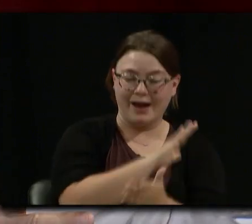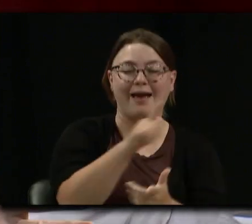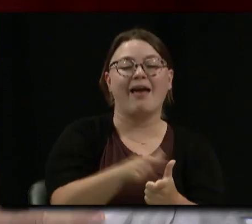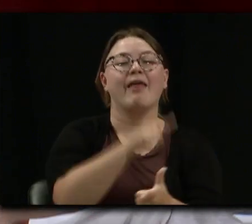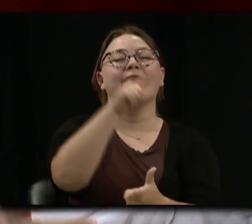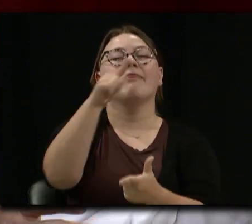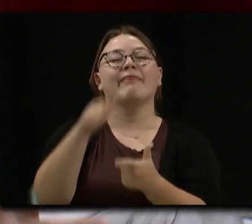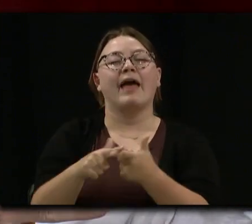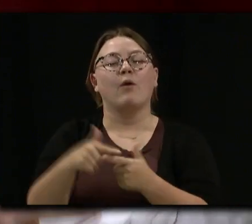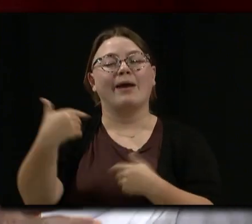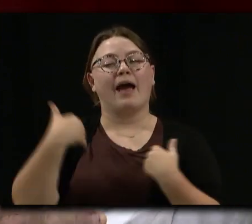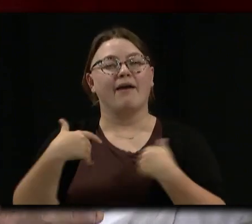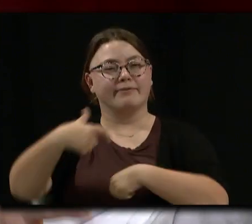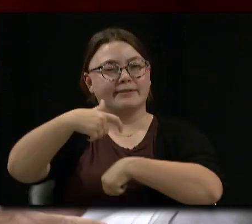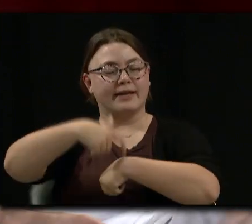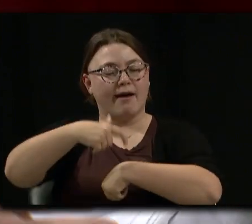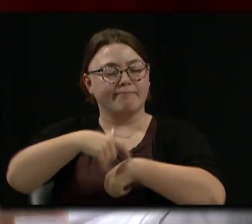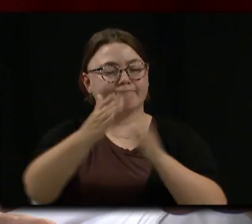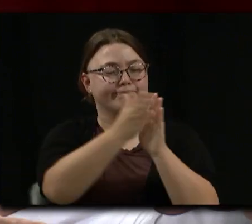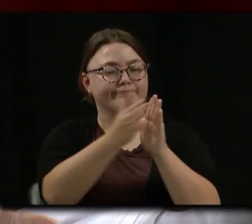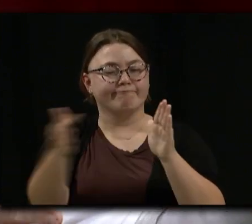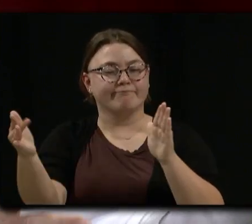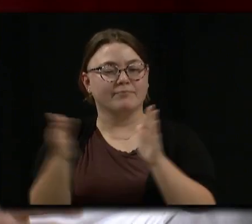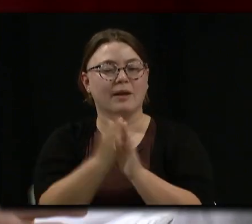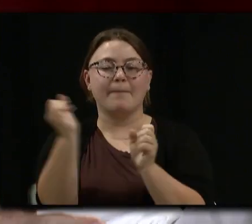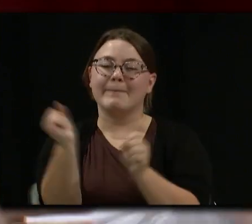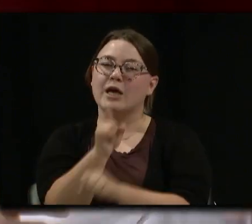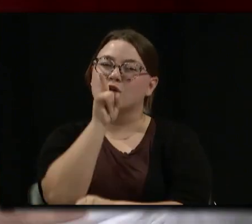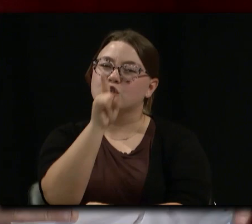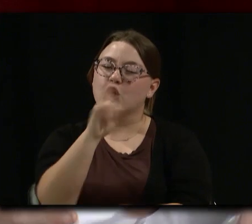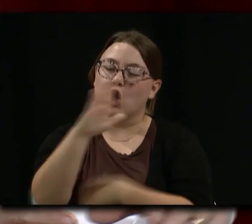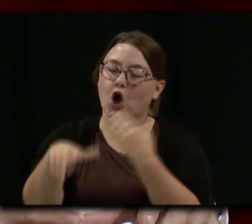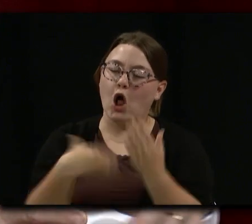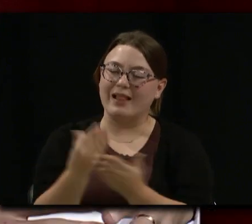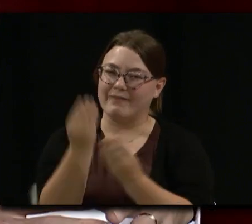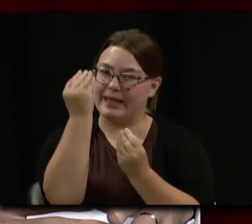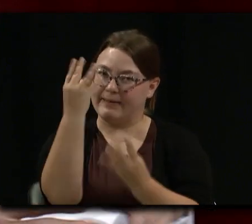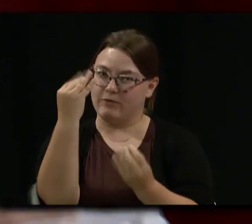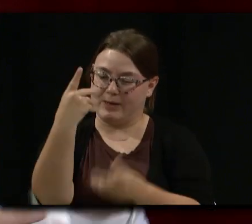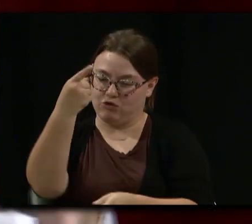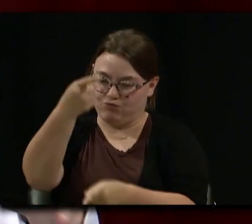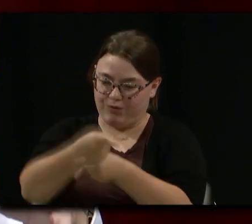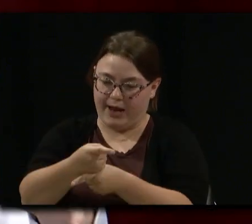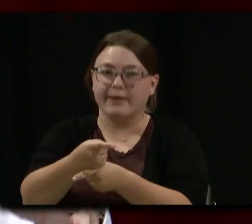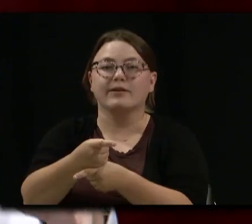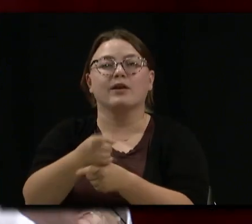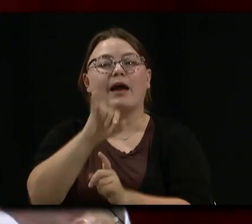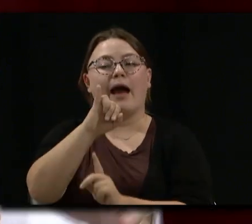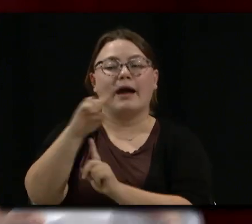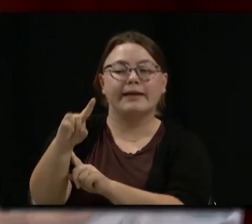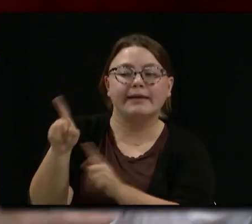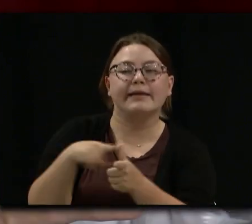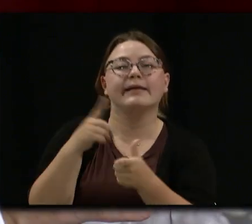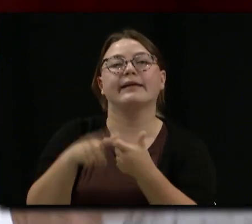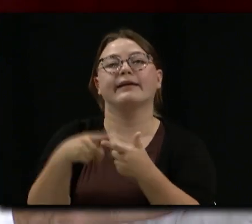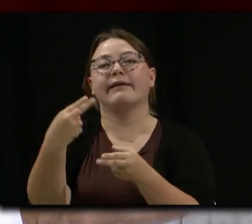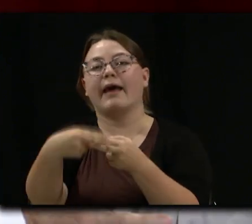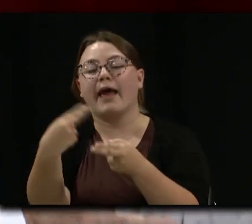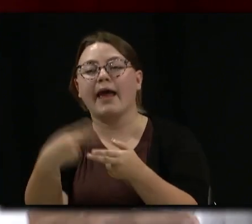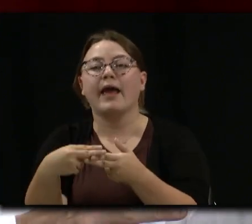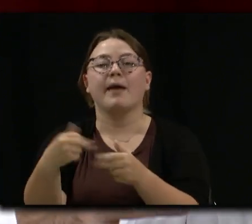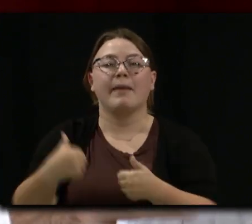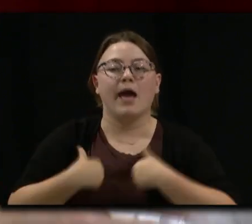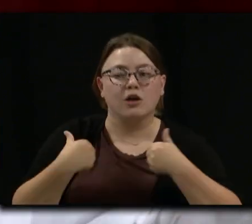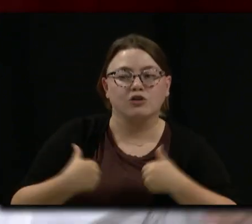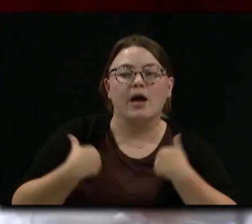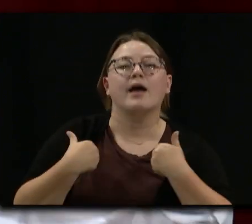that you can provide the valid identification required in order to count that vote. So it's, in a sense, it's a vote that will